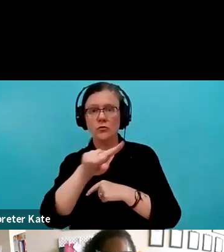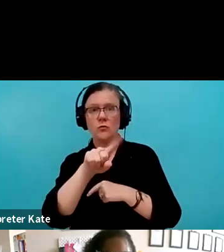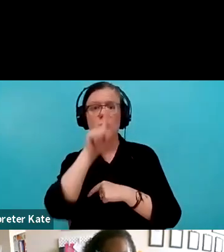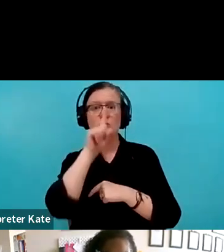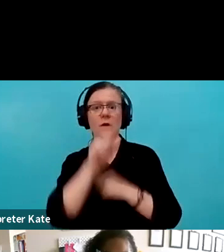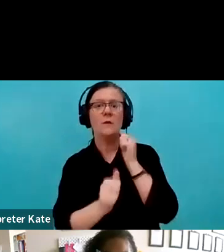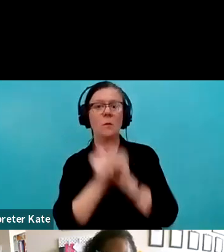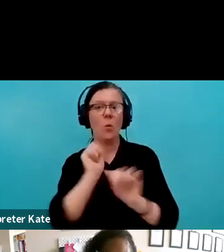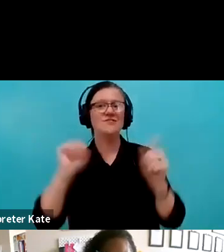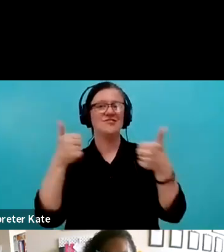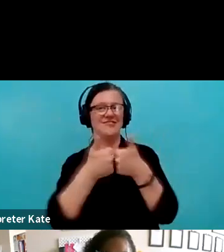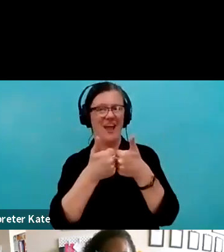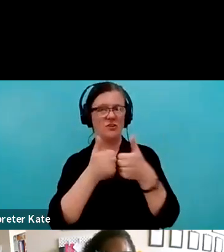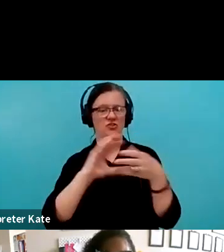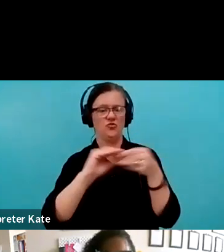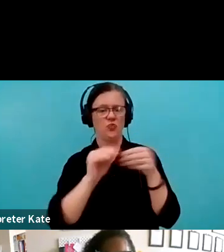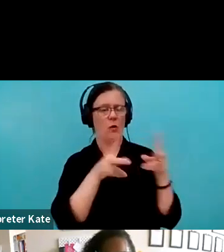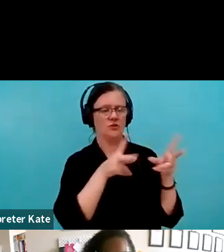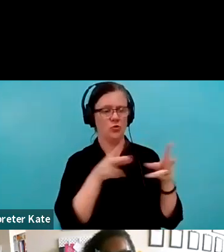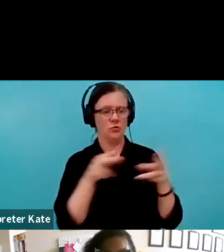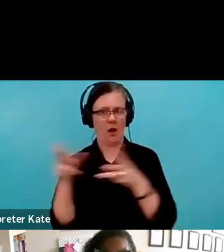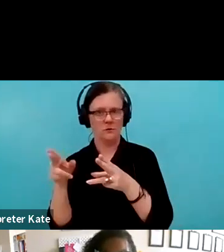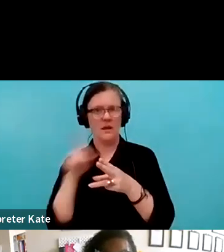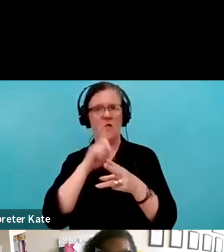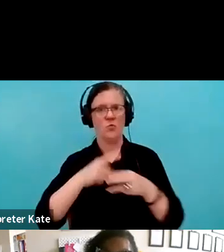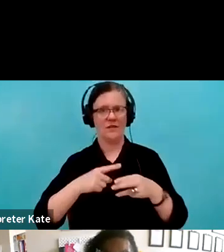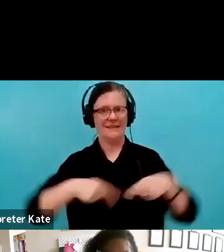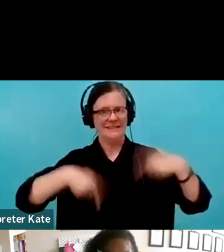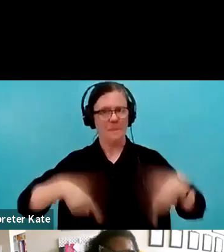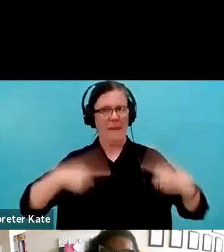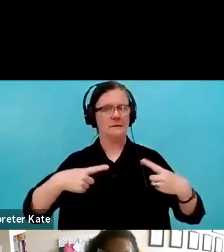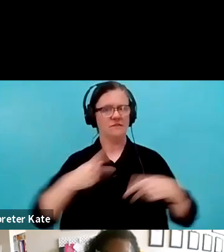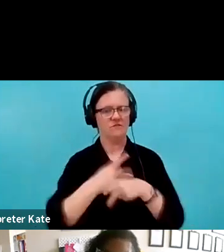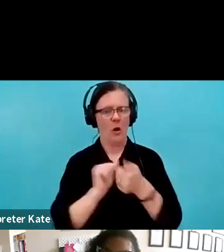part of the story to edit that caused internal debate and discussion?